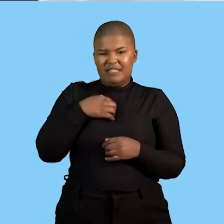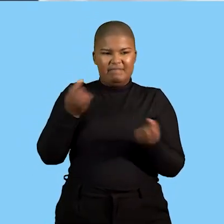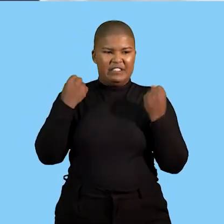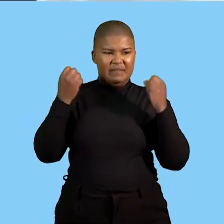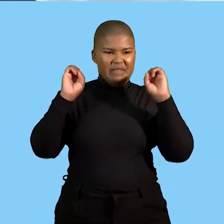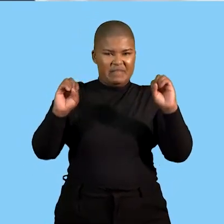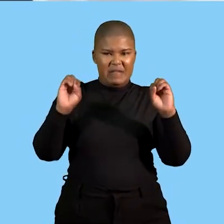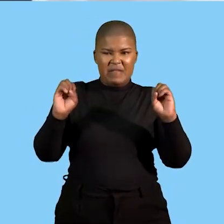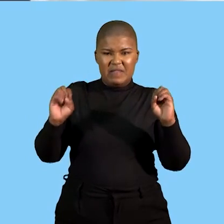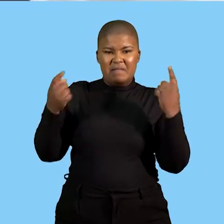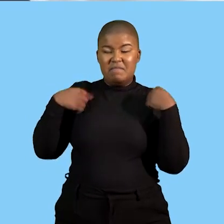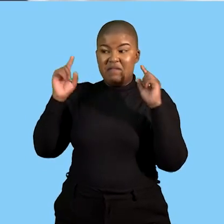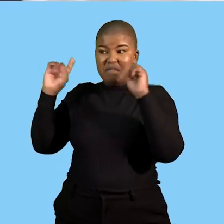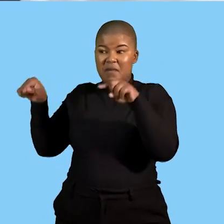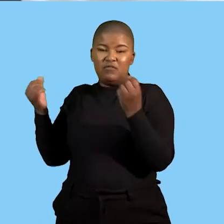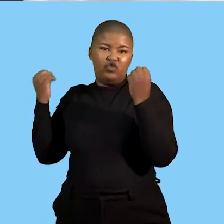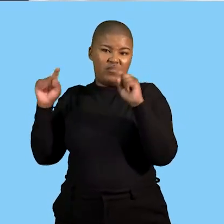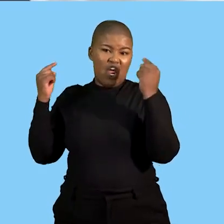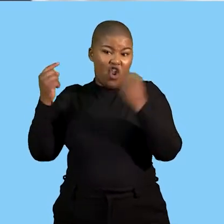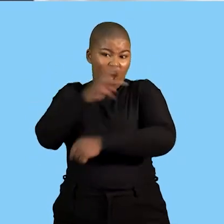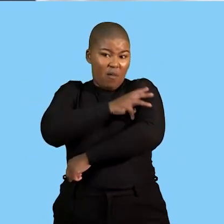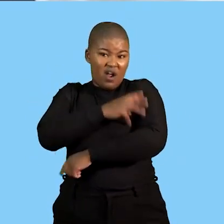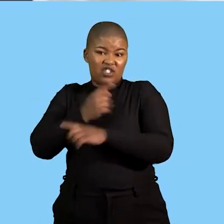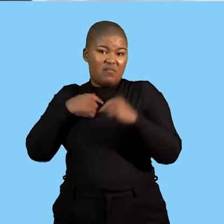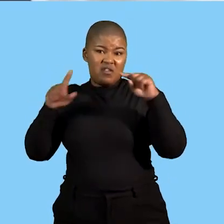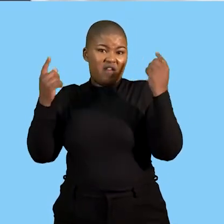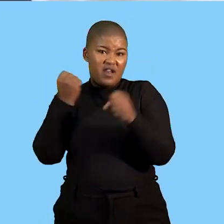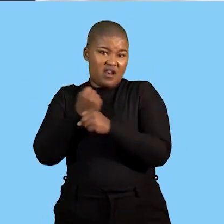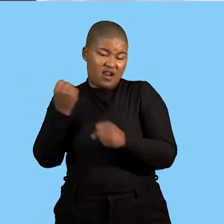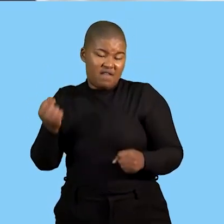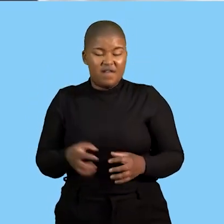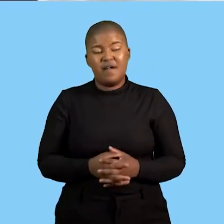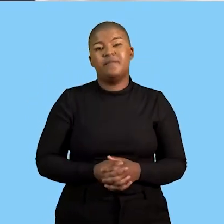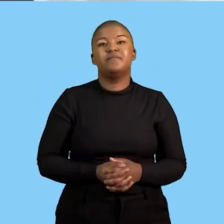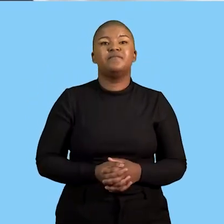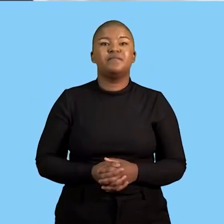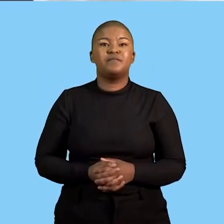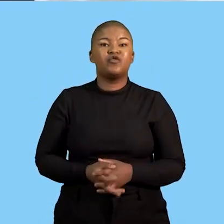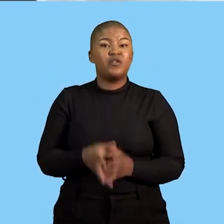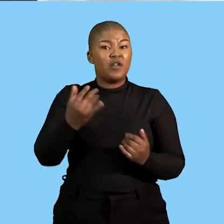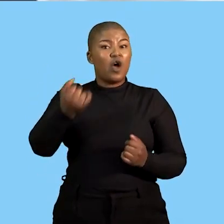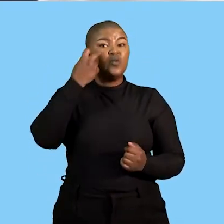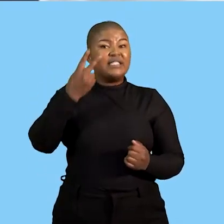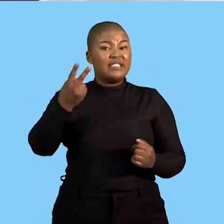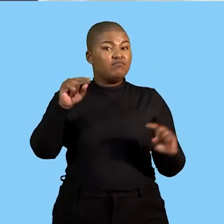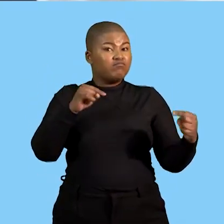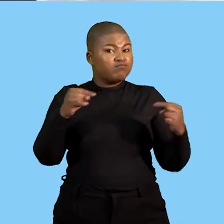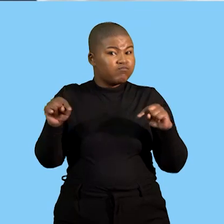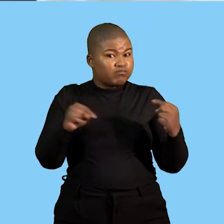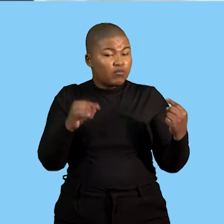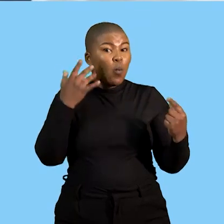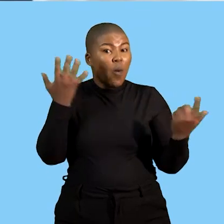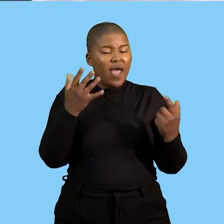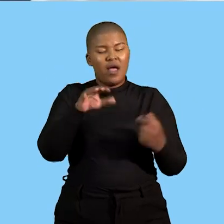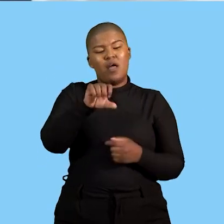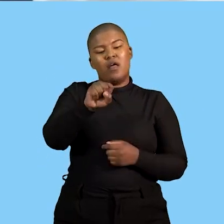same impression, which can lead to conflict. So that is the storming stage, where we see conflict, where we see people now